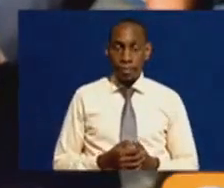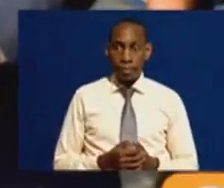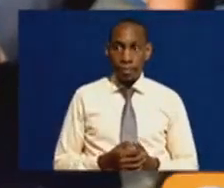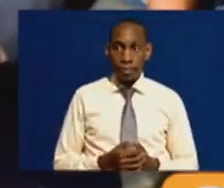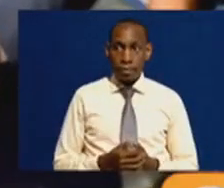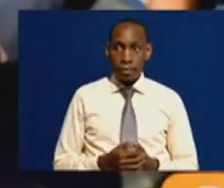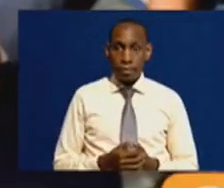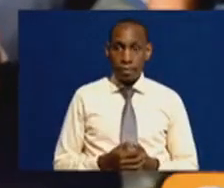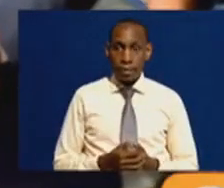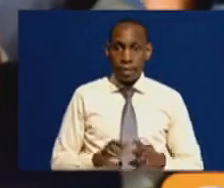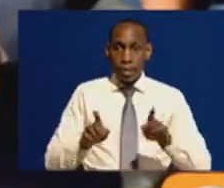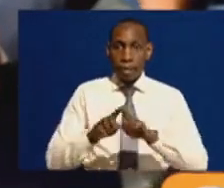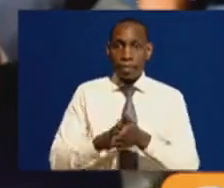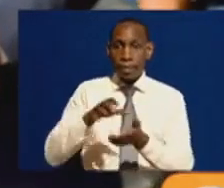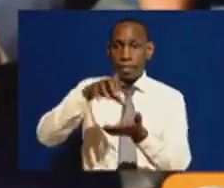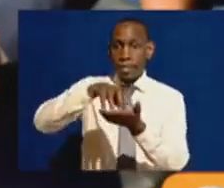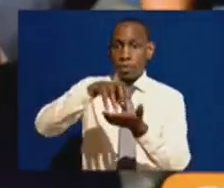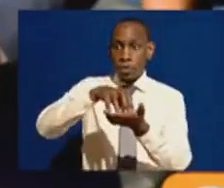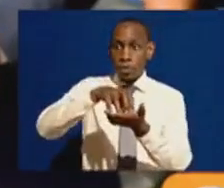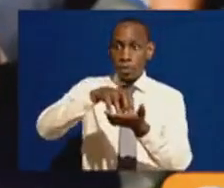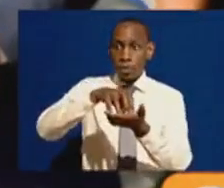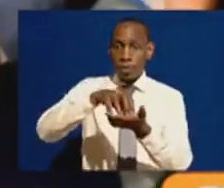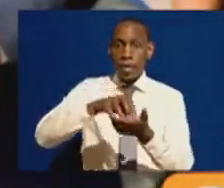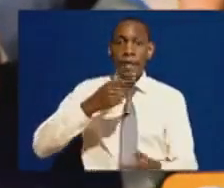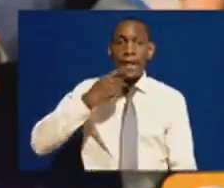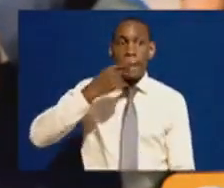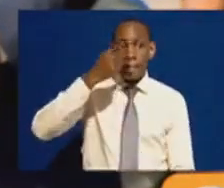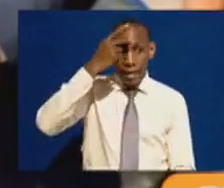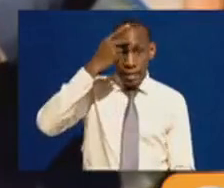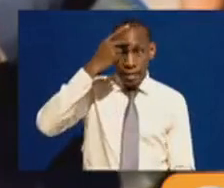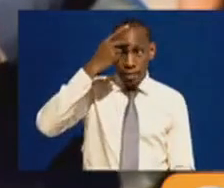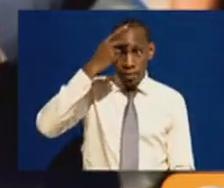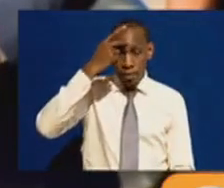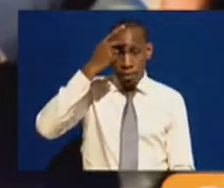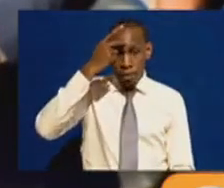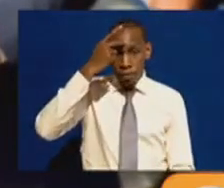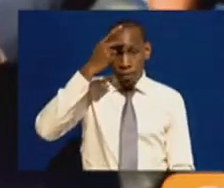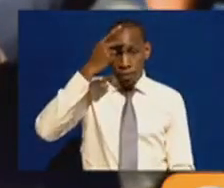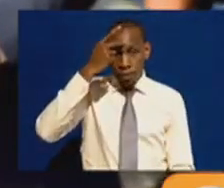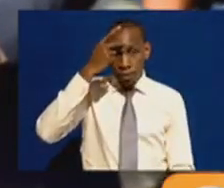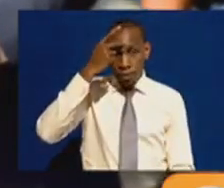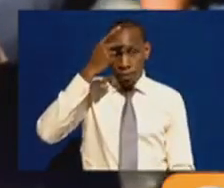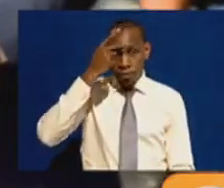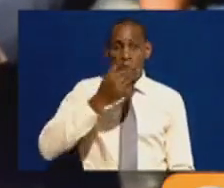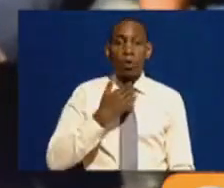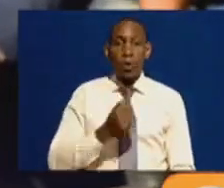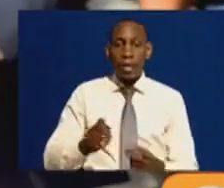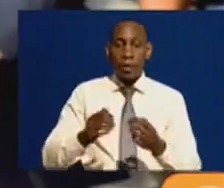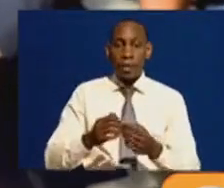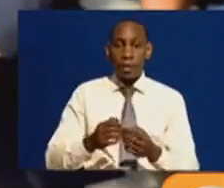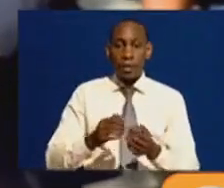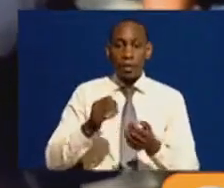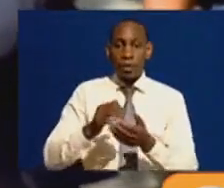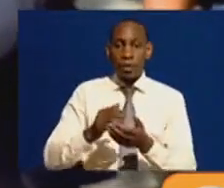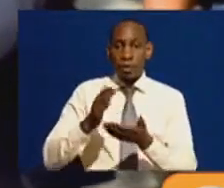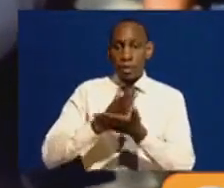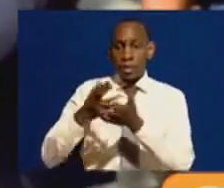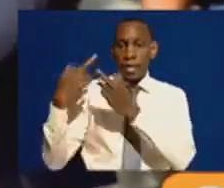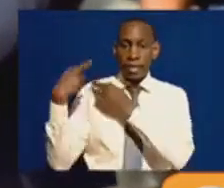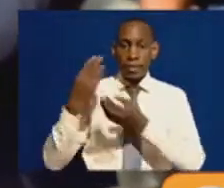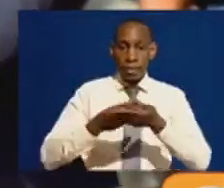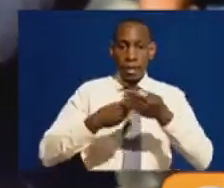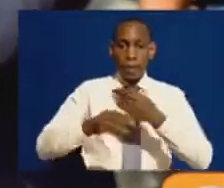is the case, the parents would have to bear the responsibility of buying